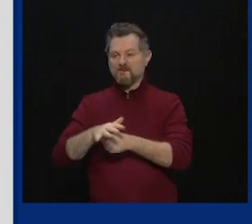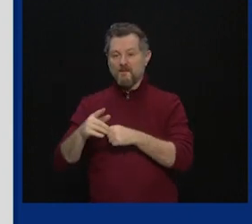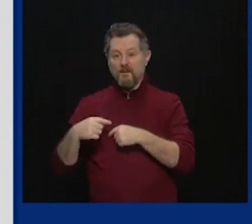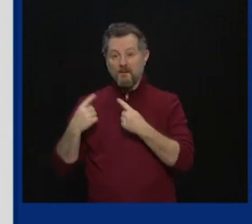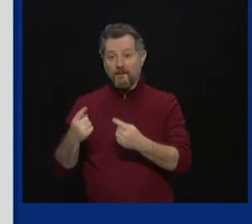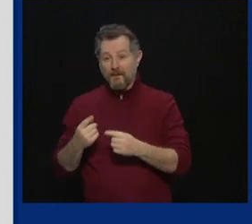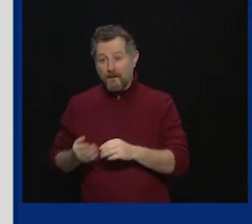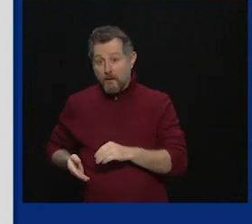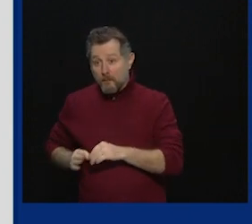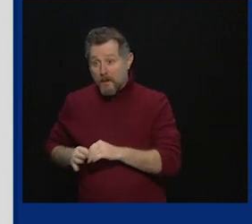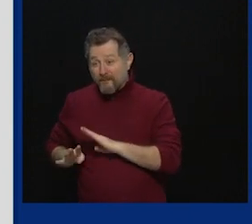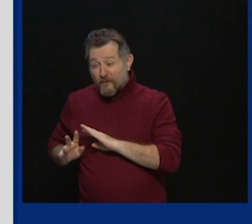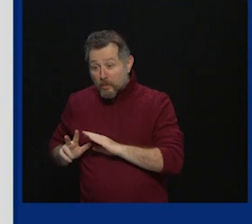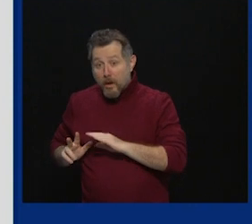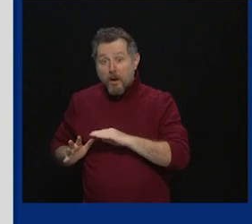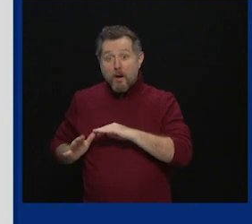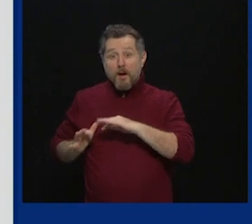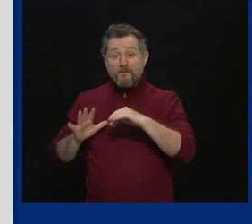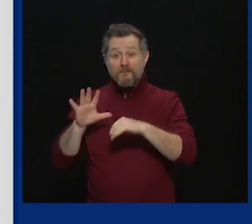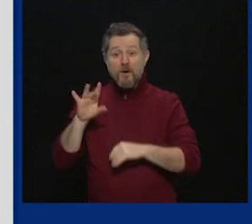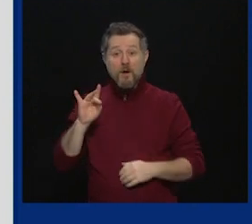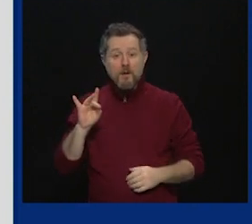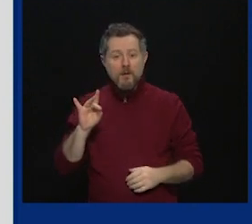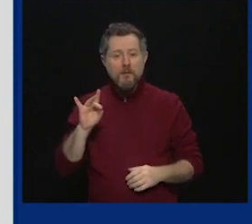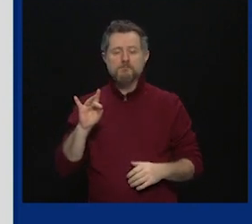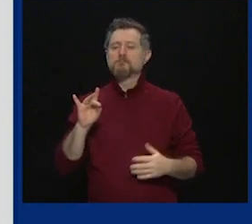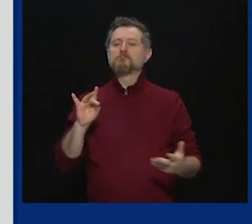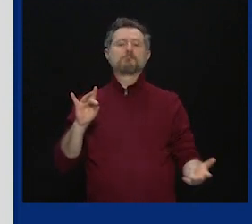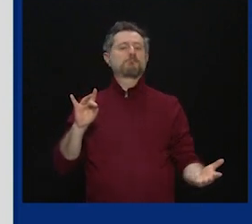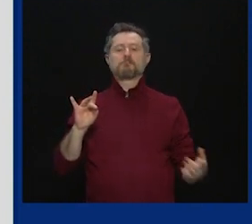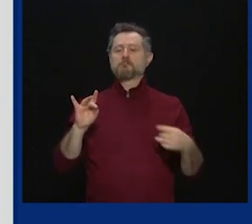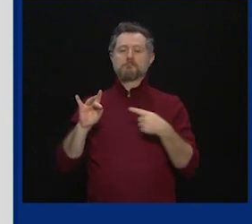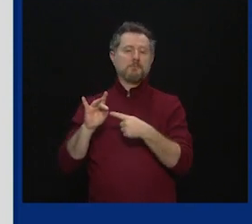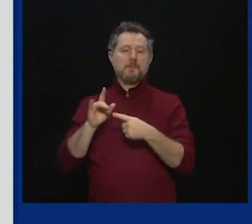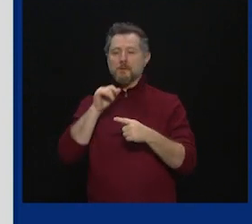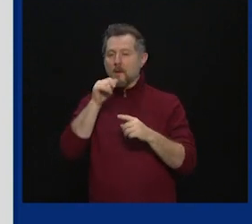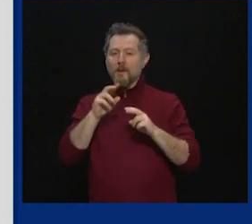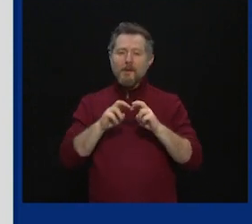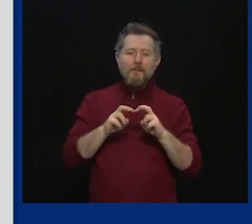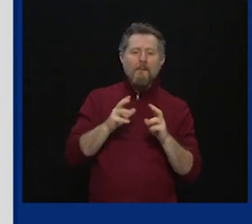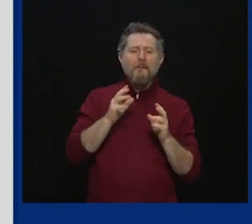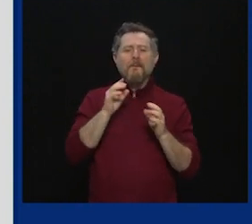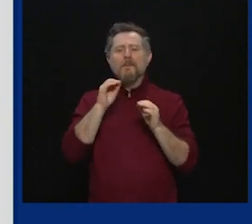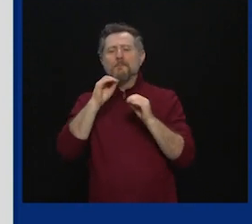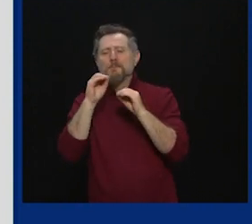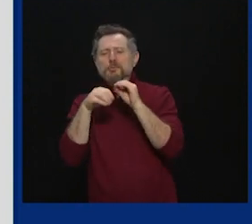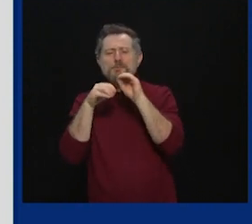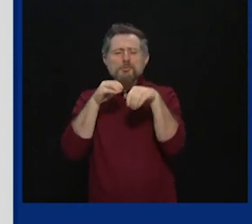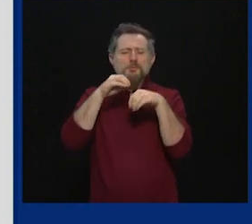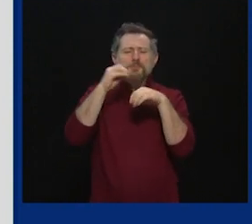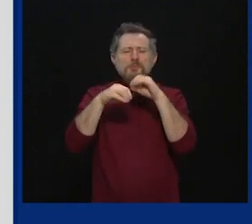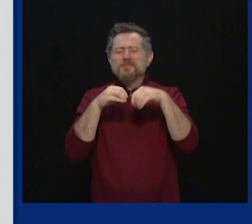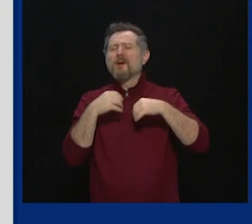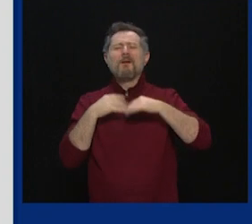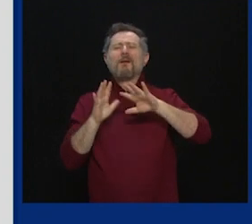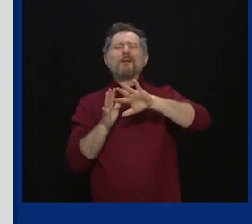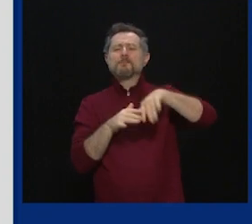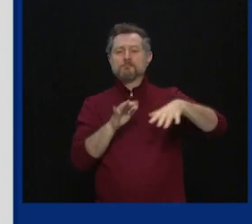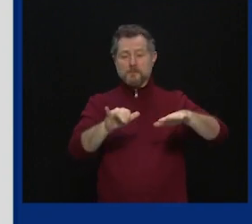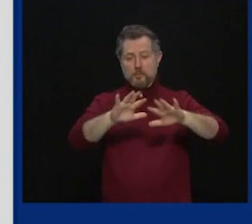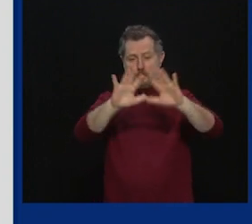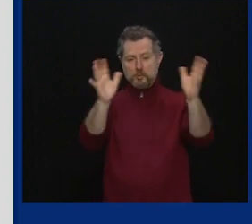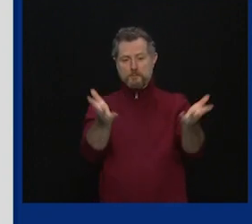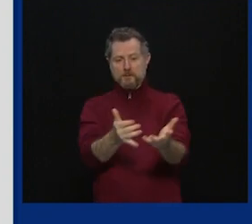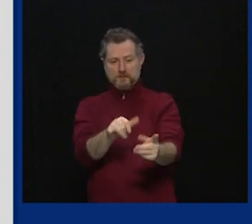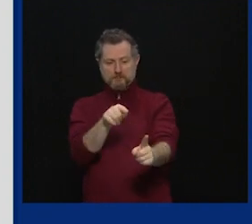43% to 58%. And what we look at, not the individual percentages, because that's reliant more on how many